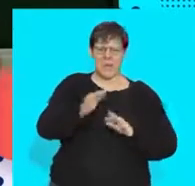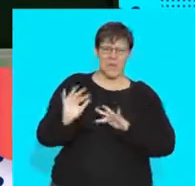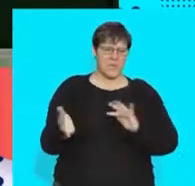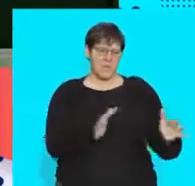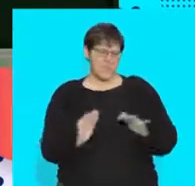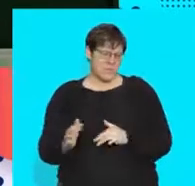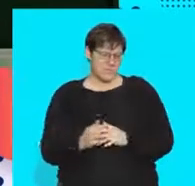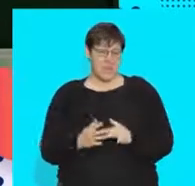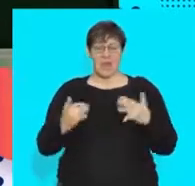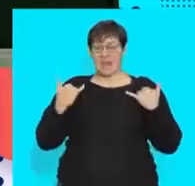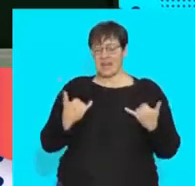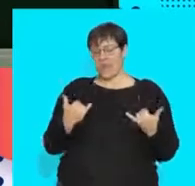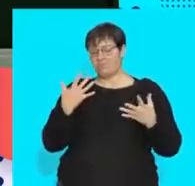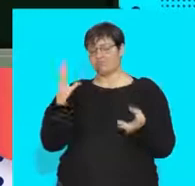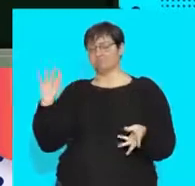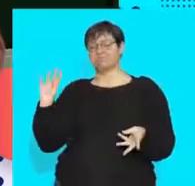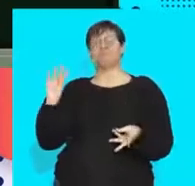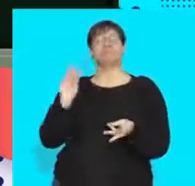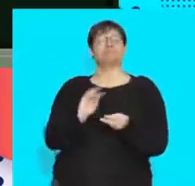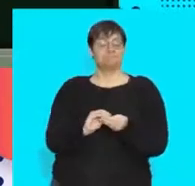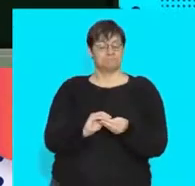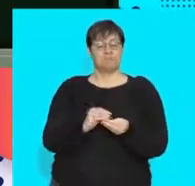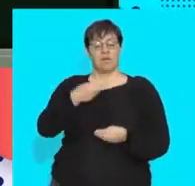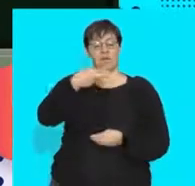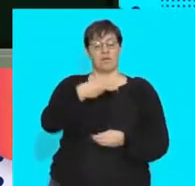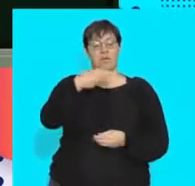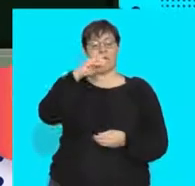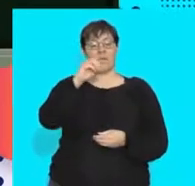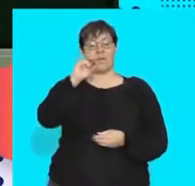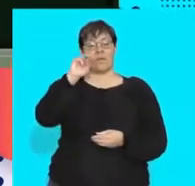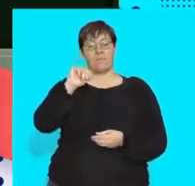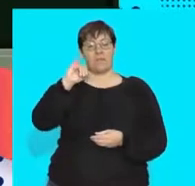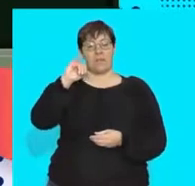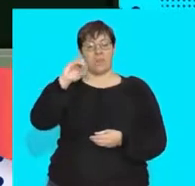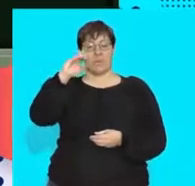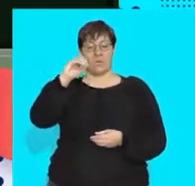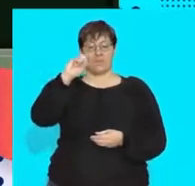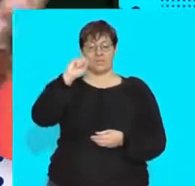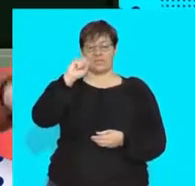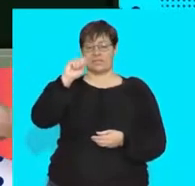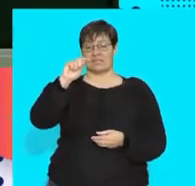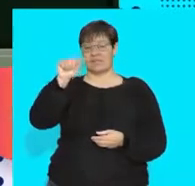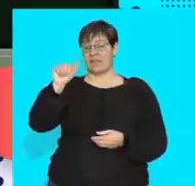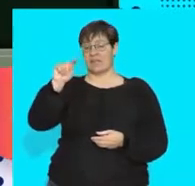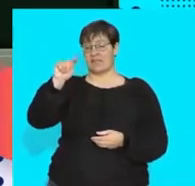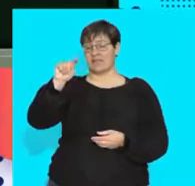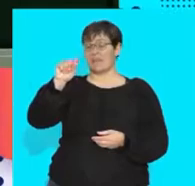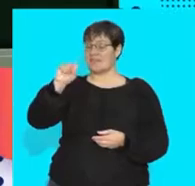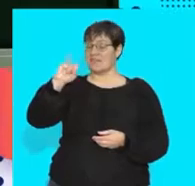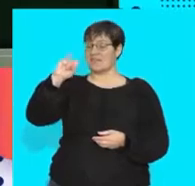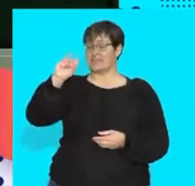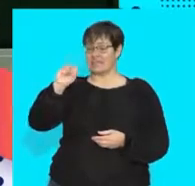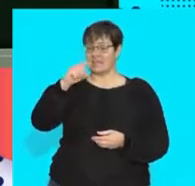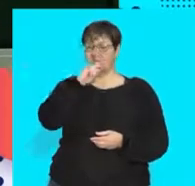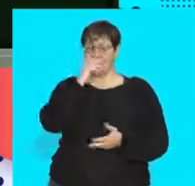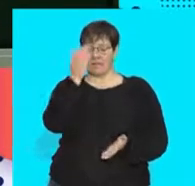just recap quickly, this concept of homeostasis. How do we keep things equal? And then on the other scale, what happens when